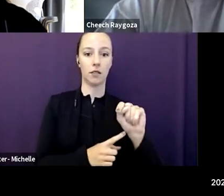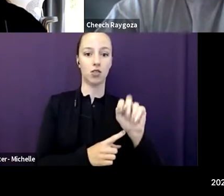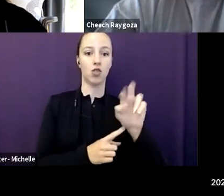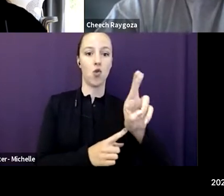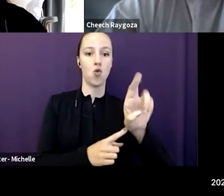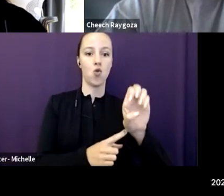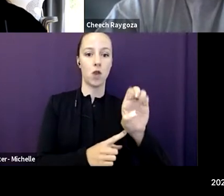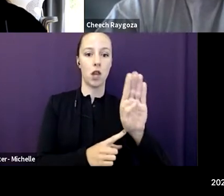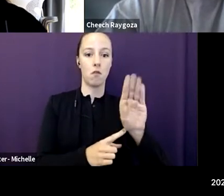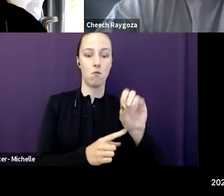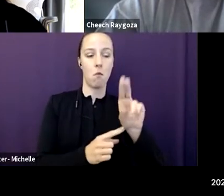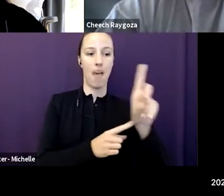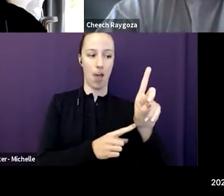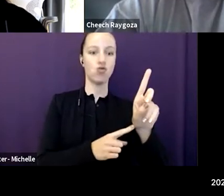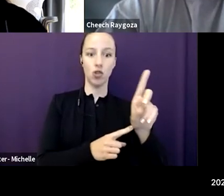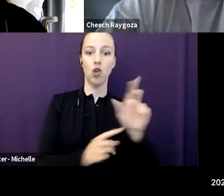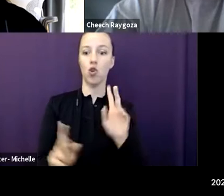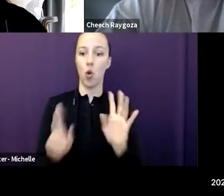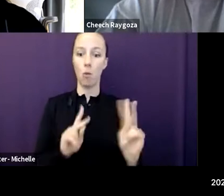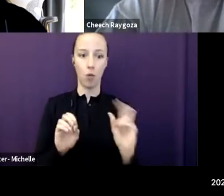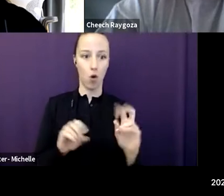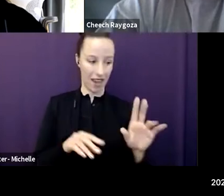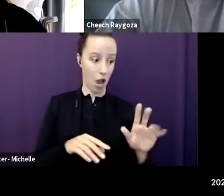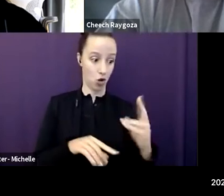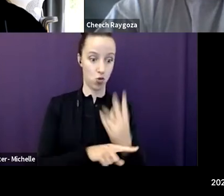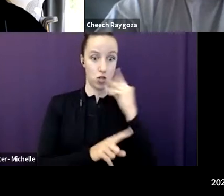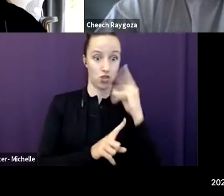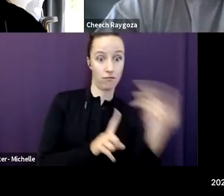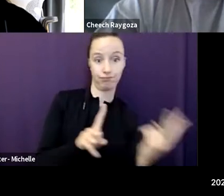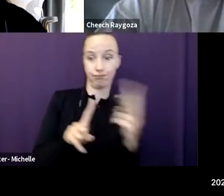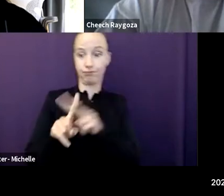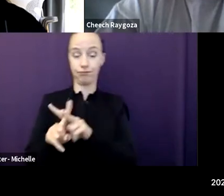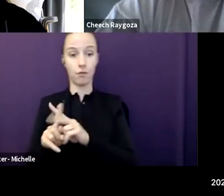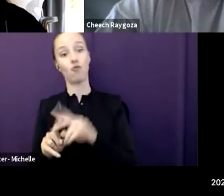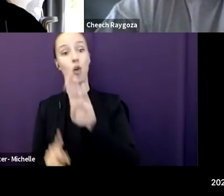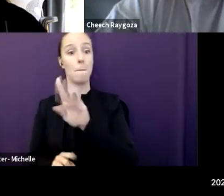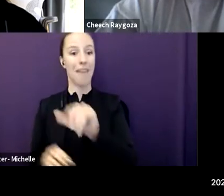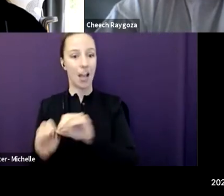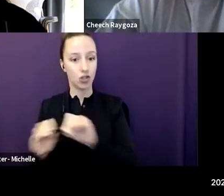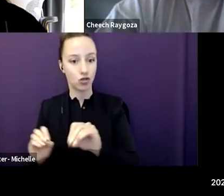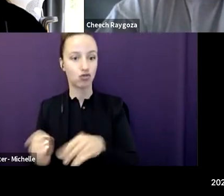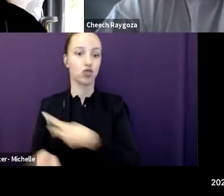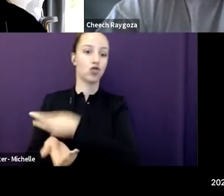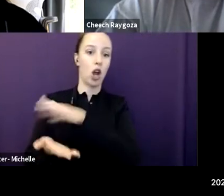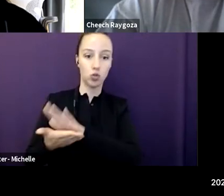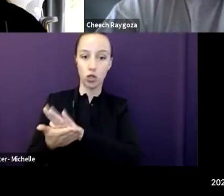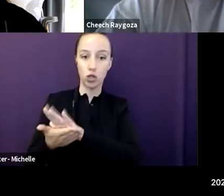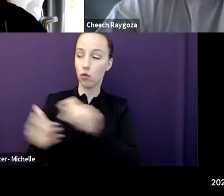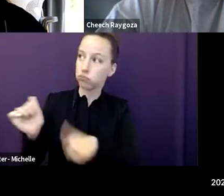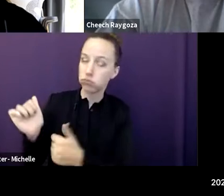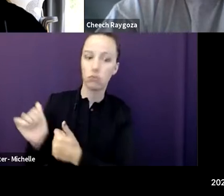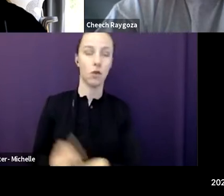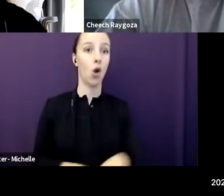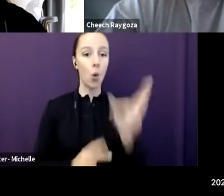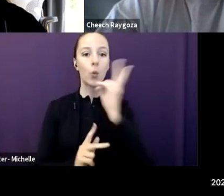into their bachelor's and grad school, right? And now we're seeing people, that came through